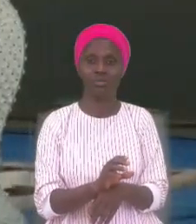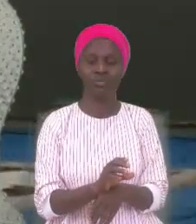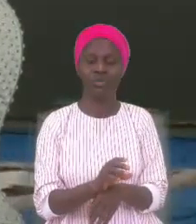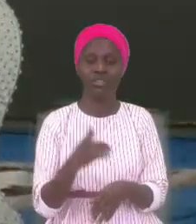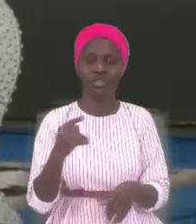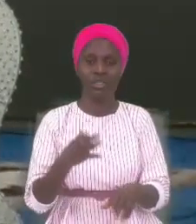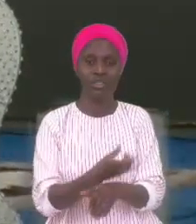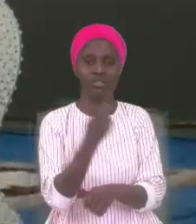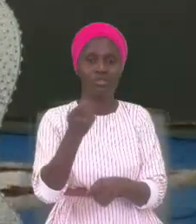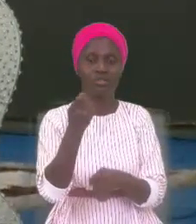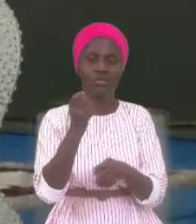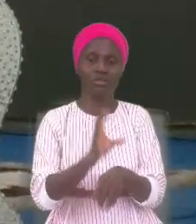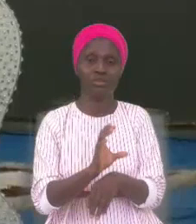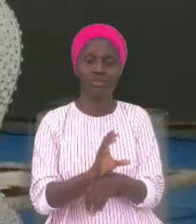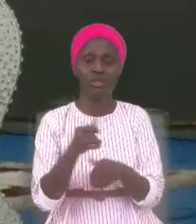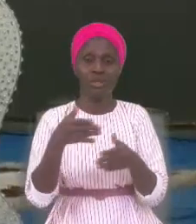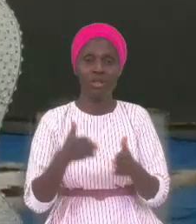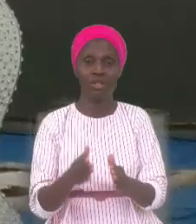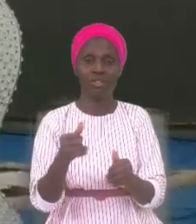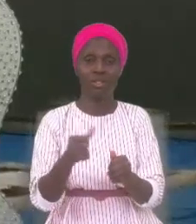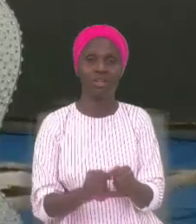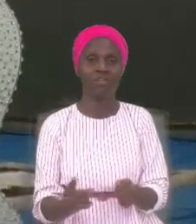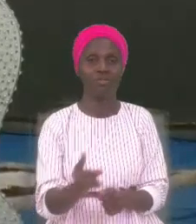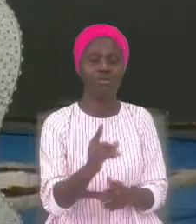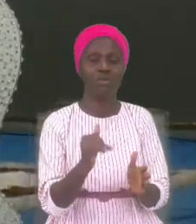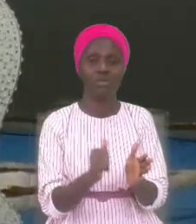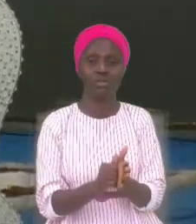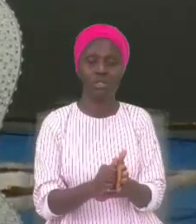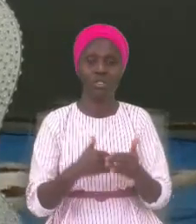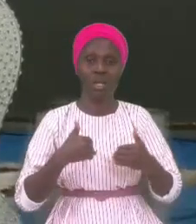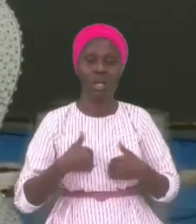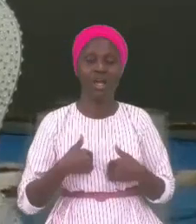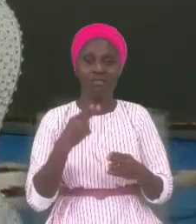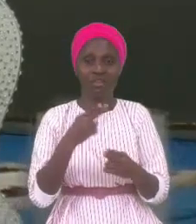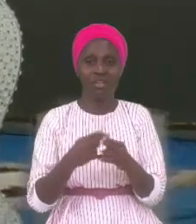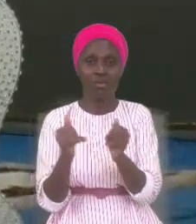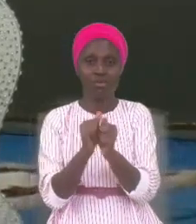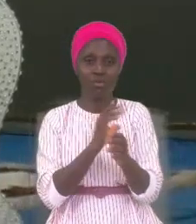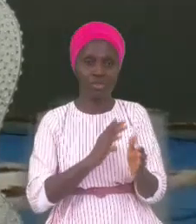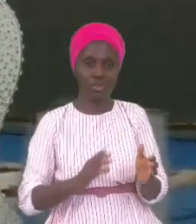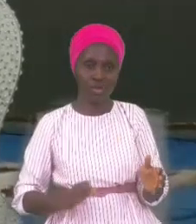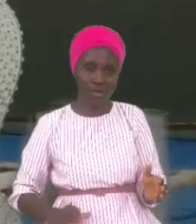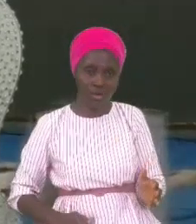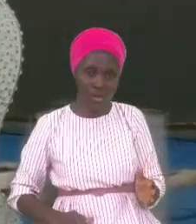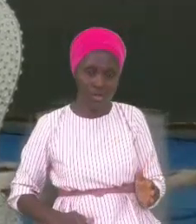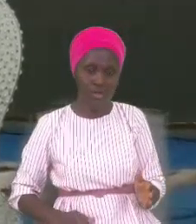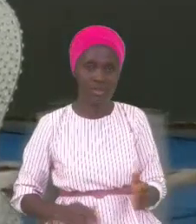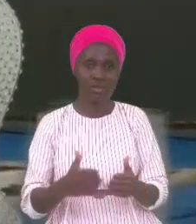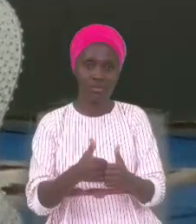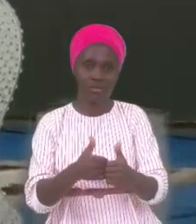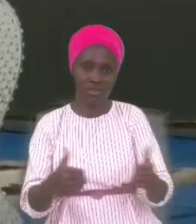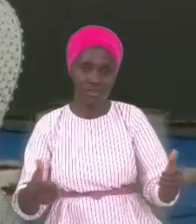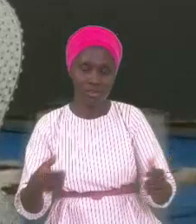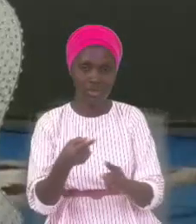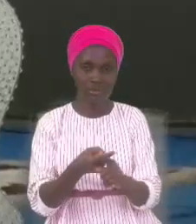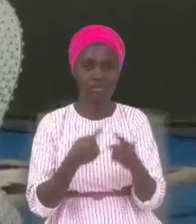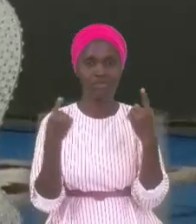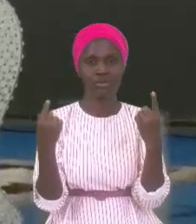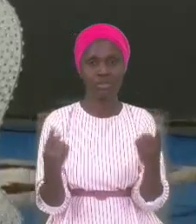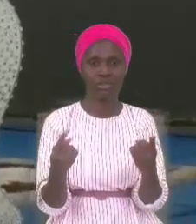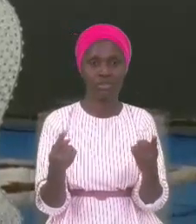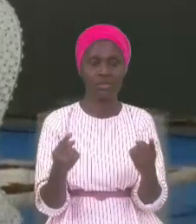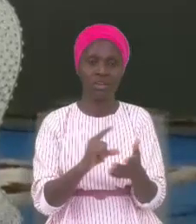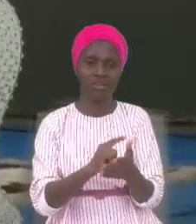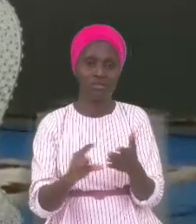let everyone that nameth the name of Christ depart from iniquity. Look at verse 20. It says in verse